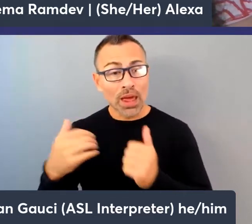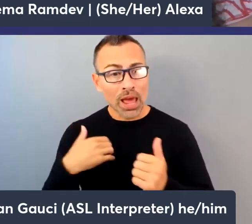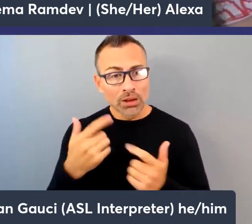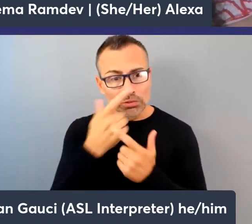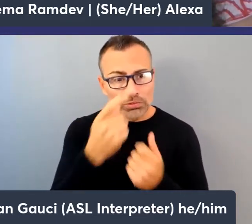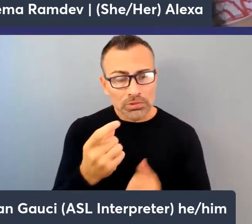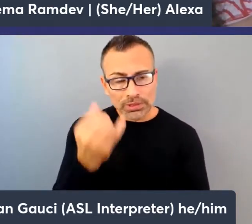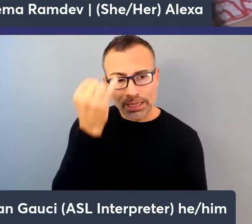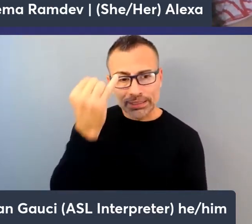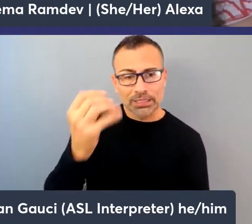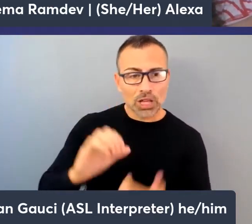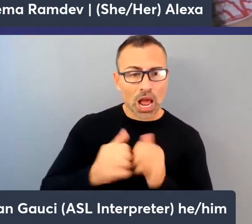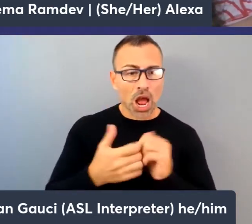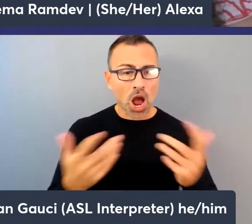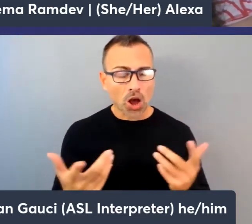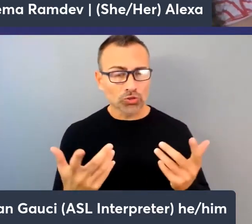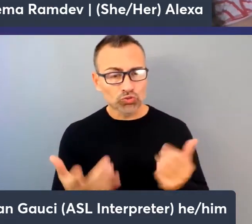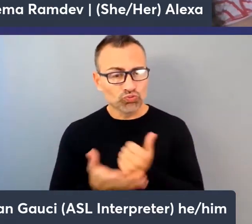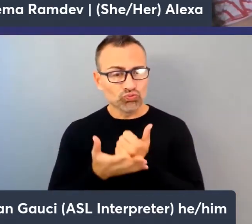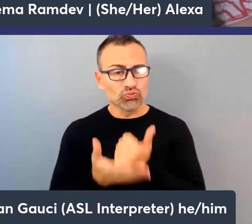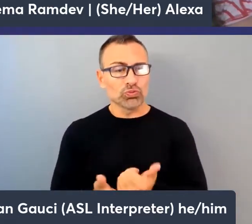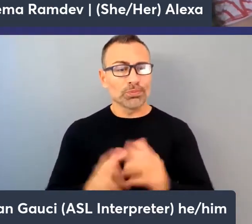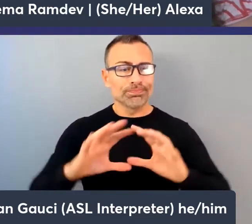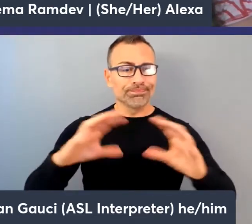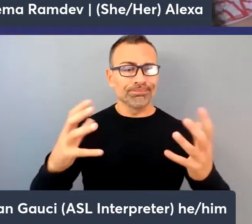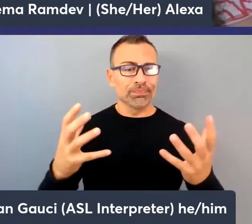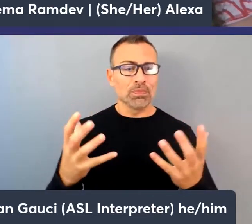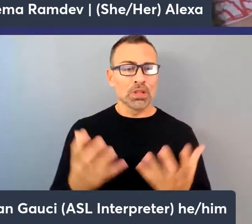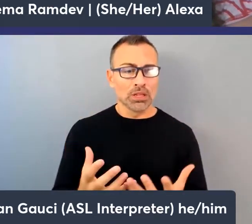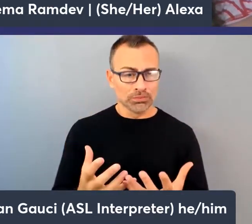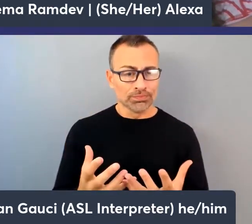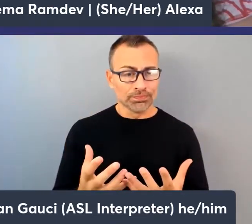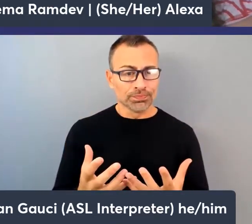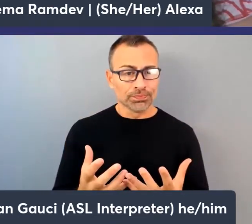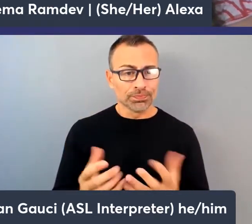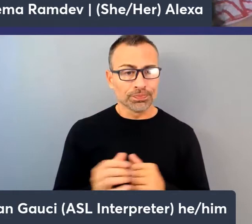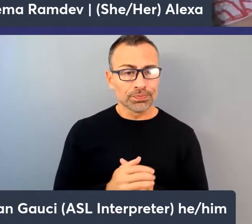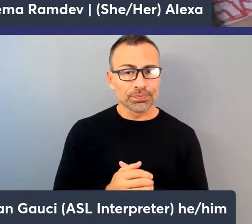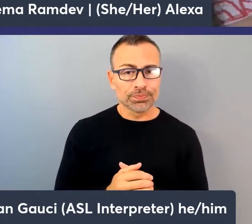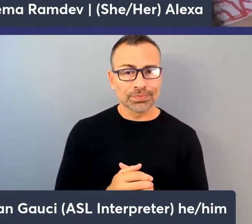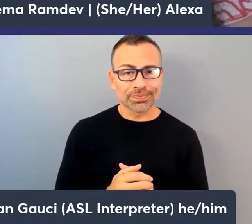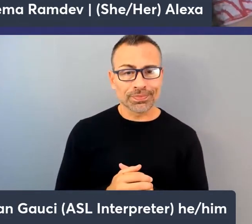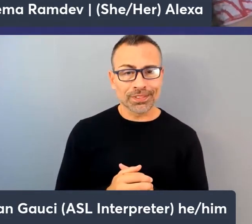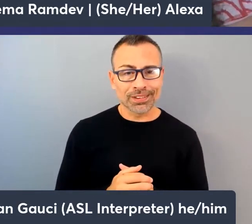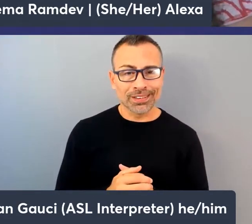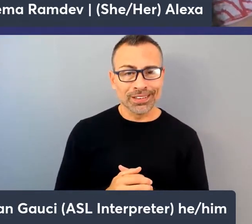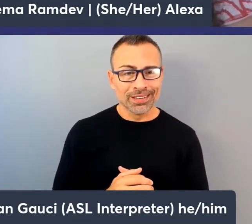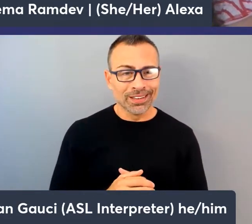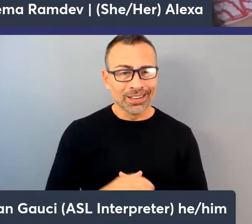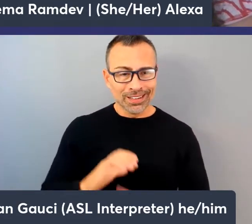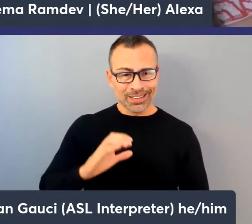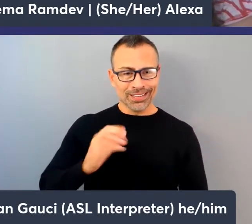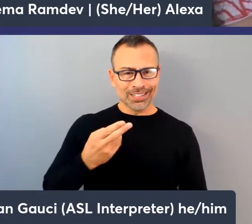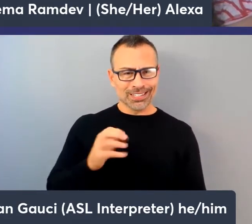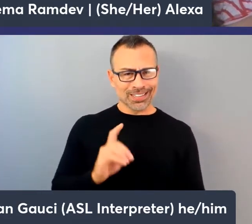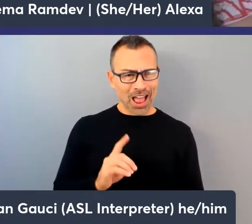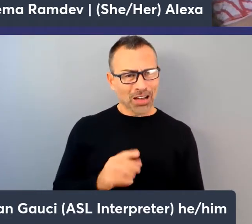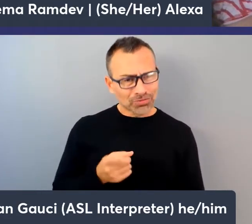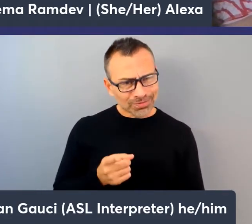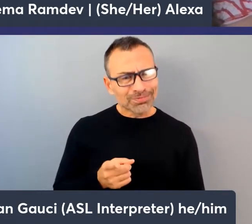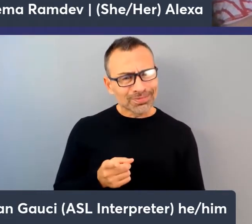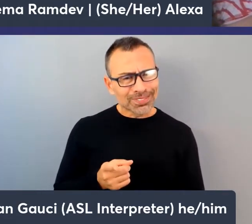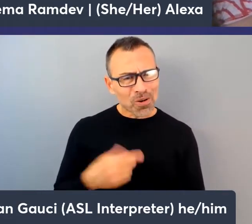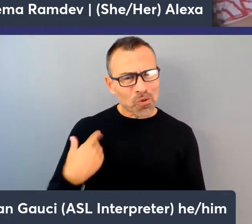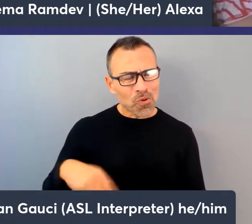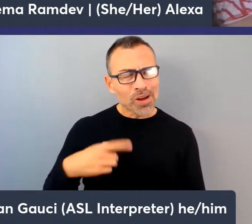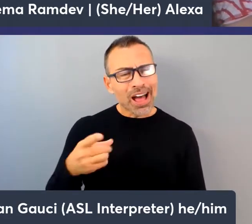and helping the planet. Well, Parth, that sounds like a great segue into a demo. You think we can